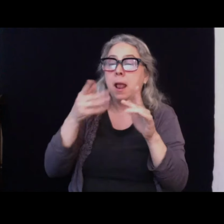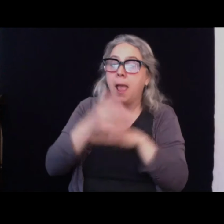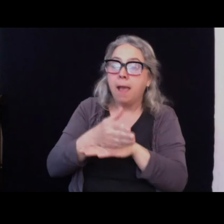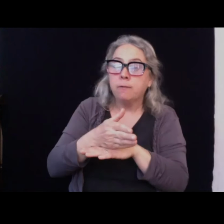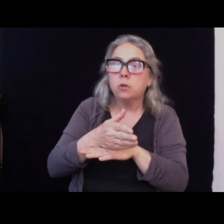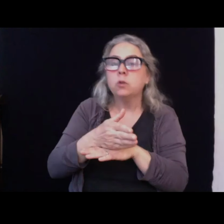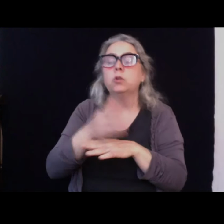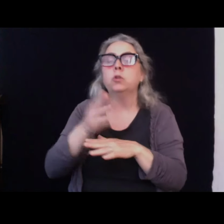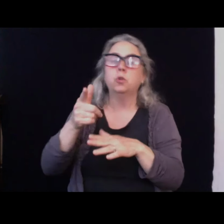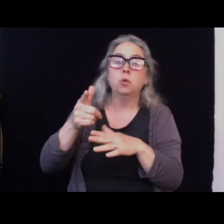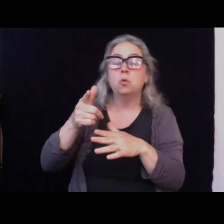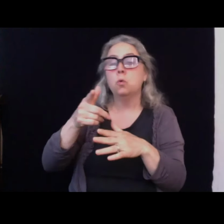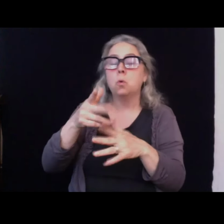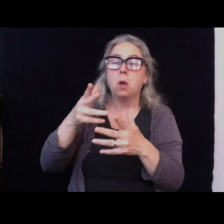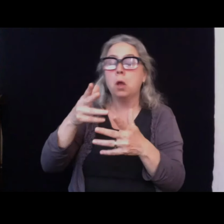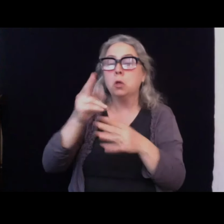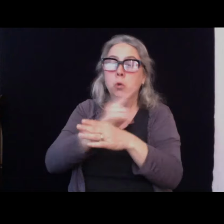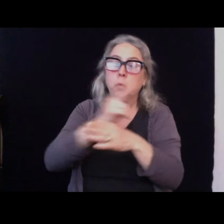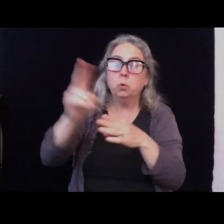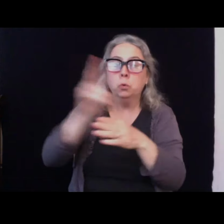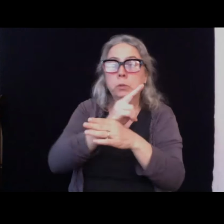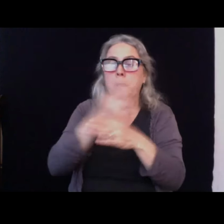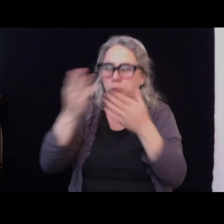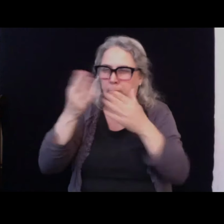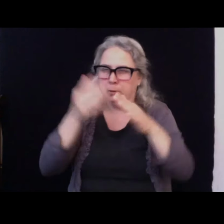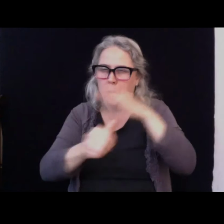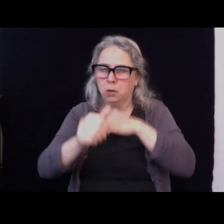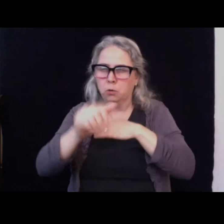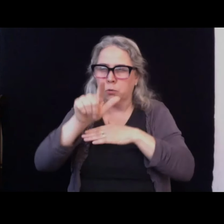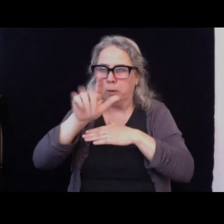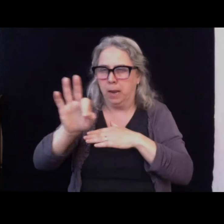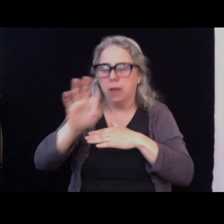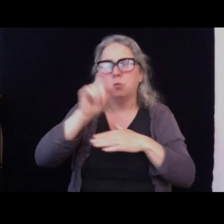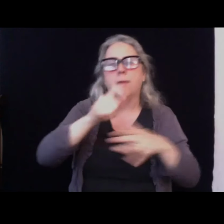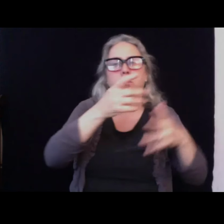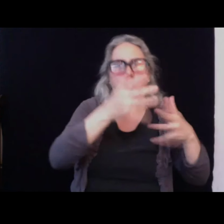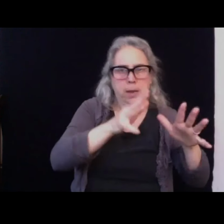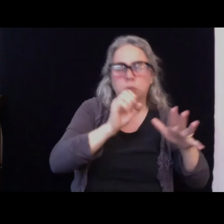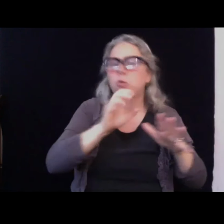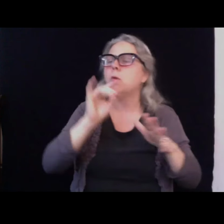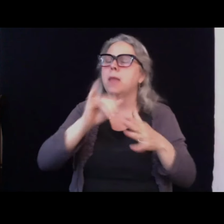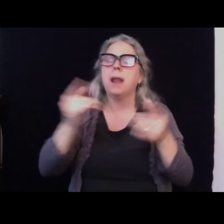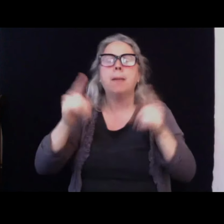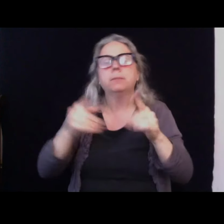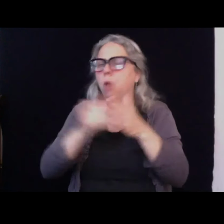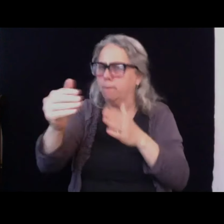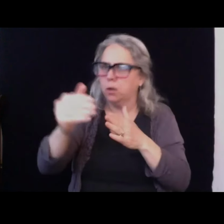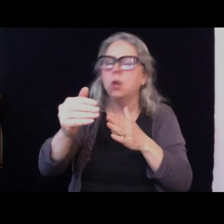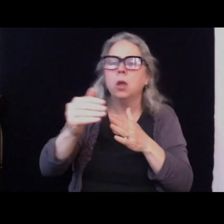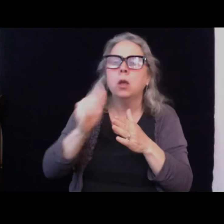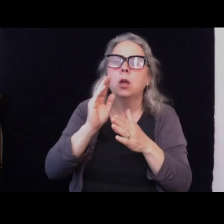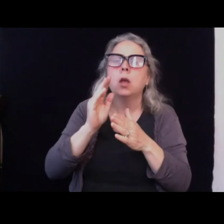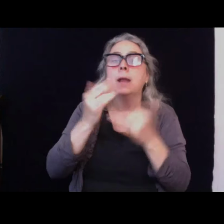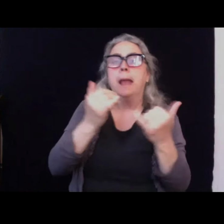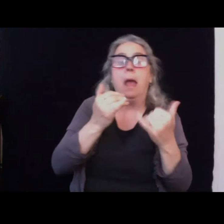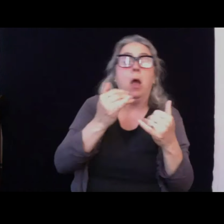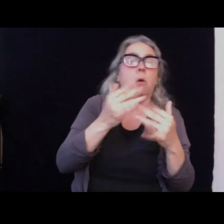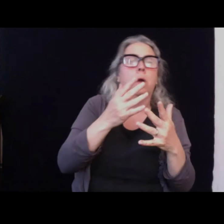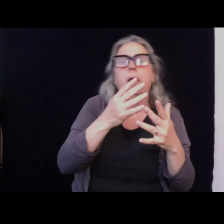up the services under 29, then you have to end. So that's a good question. That happens quite a bit where you're currently maybe getting